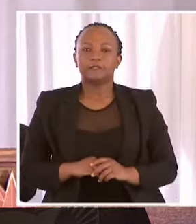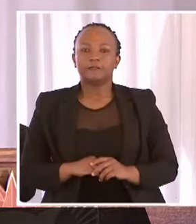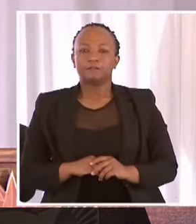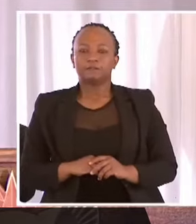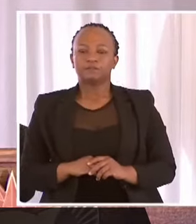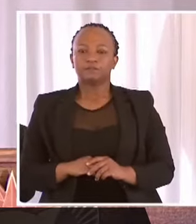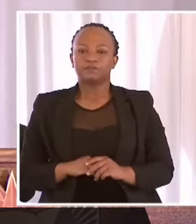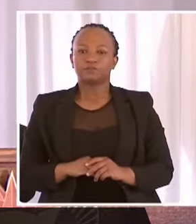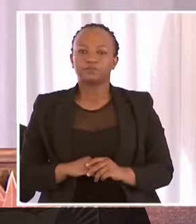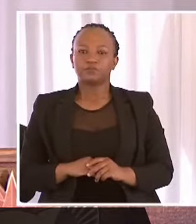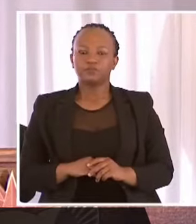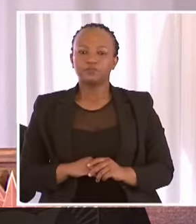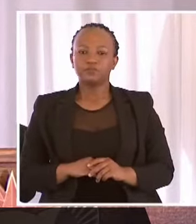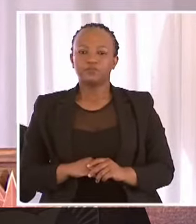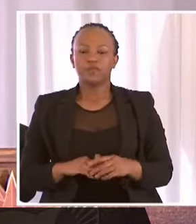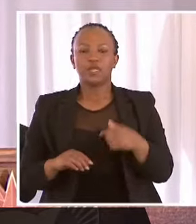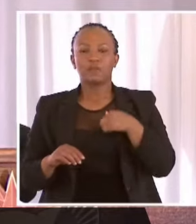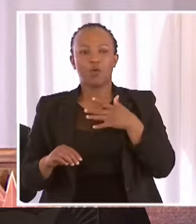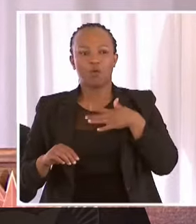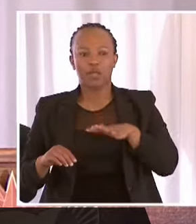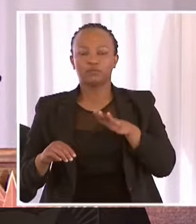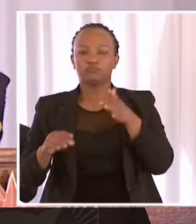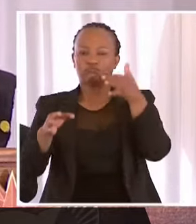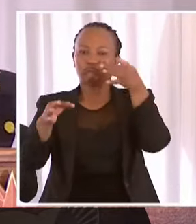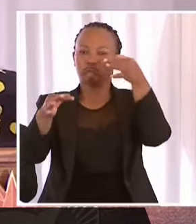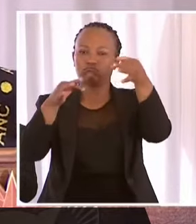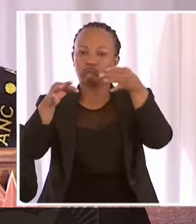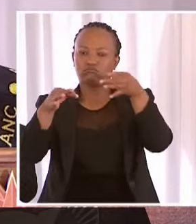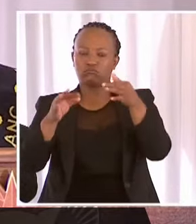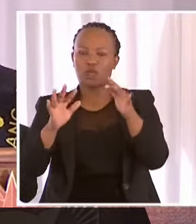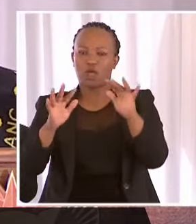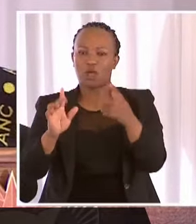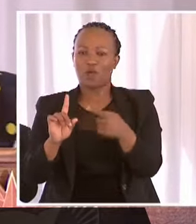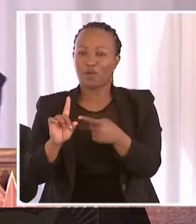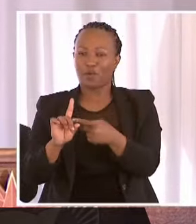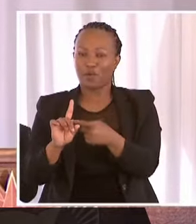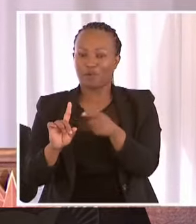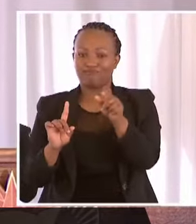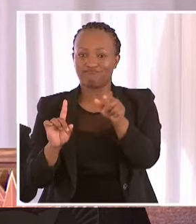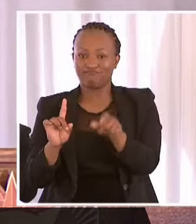to talk to him about him also as